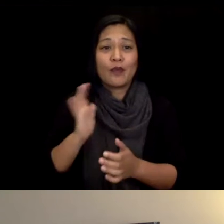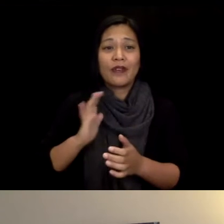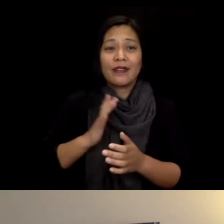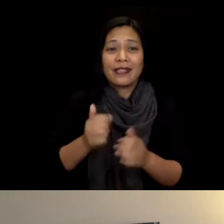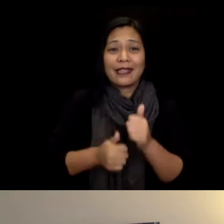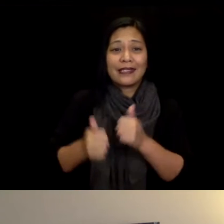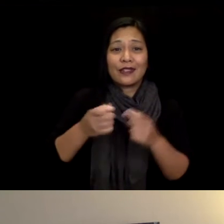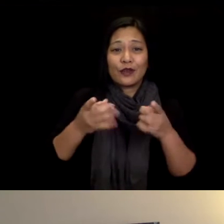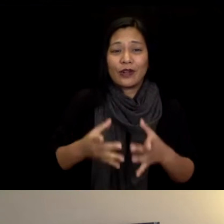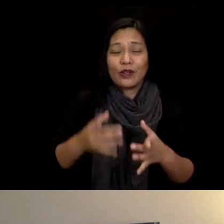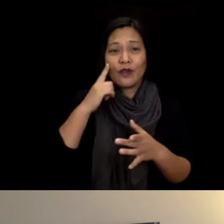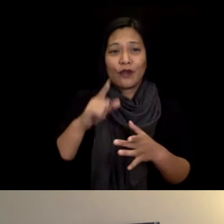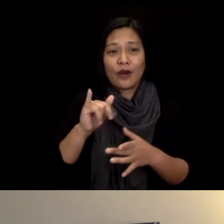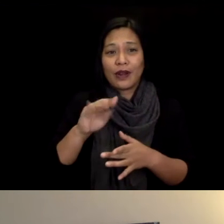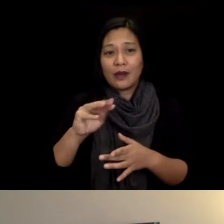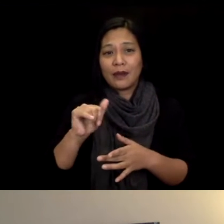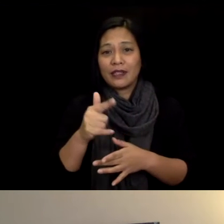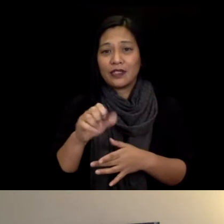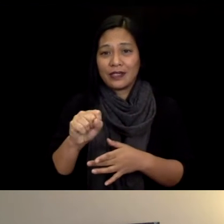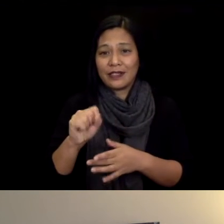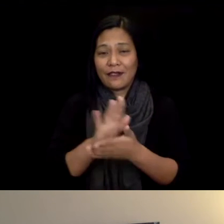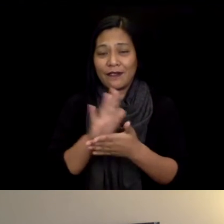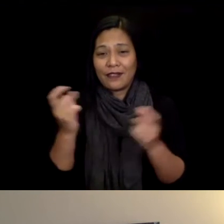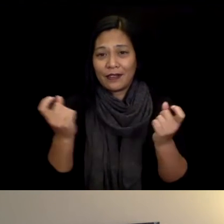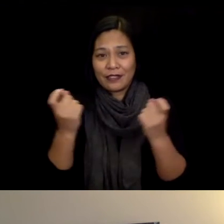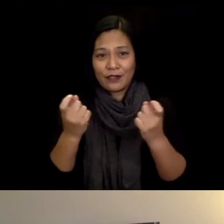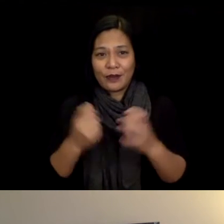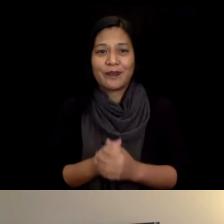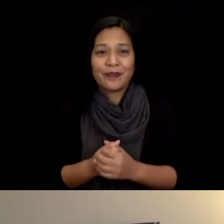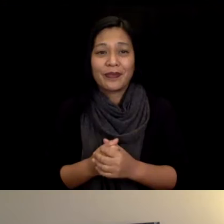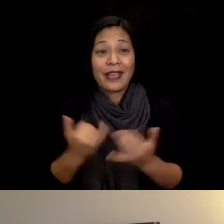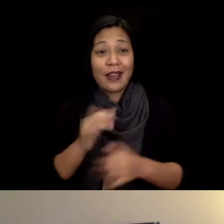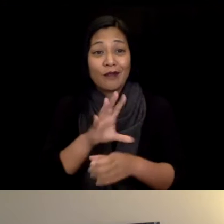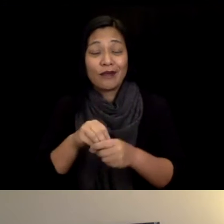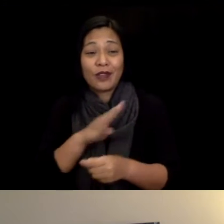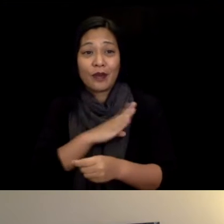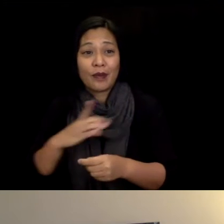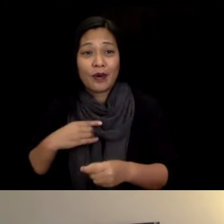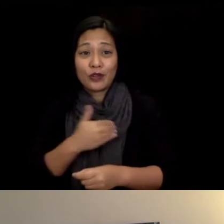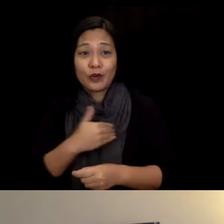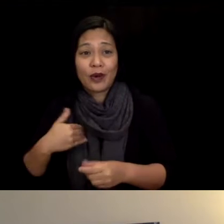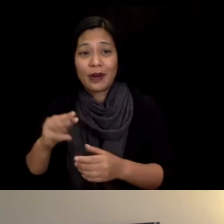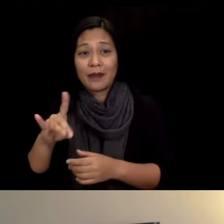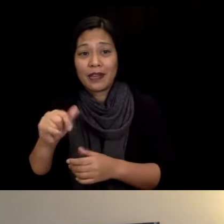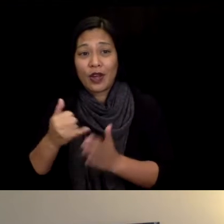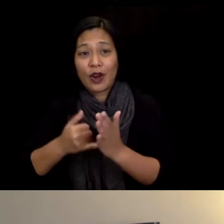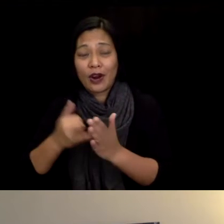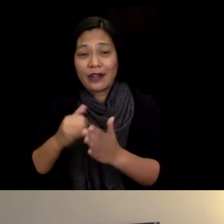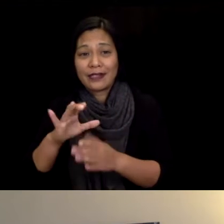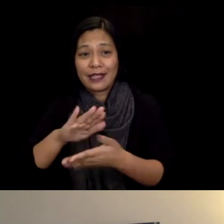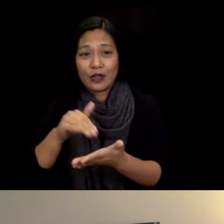at the Images Festival. Currently on boards of Toronto Media Arts Centre, TMAC, and Long